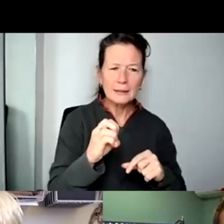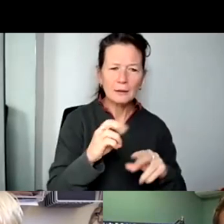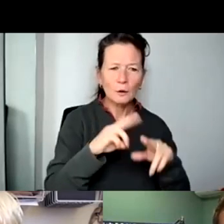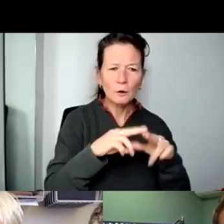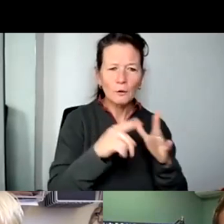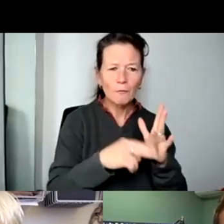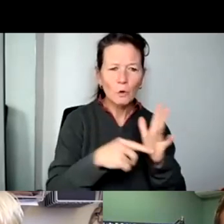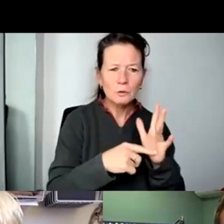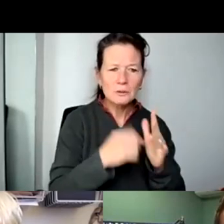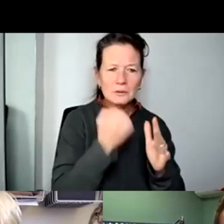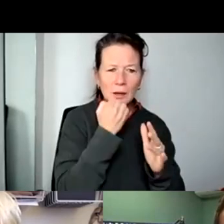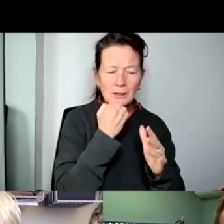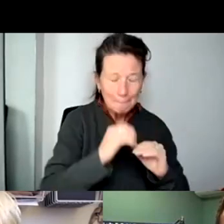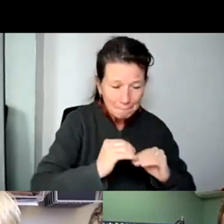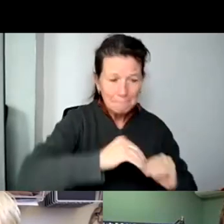iPad.